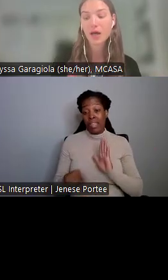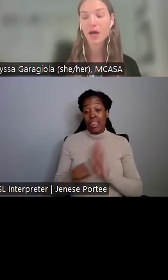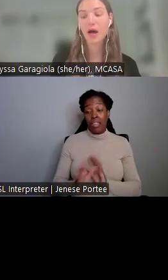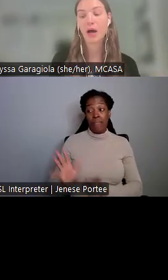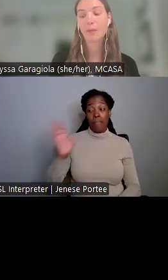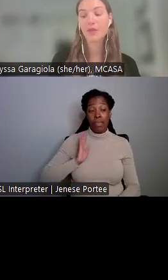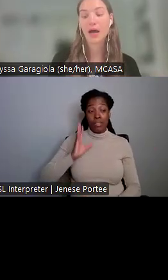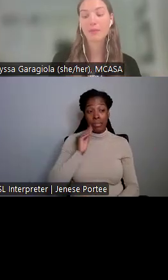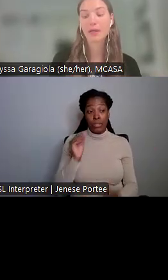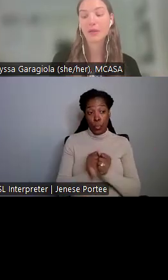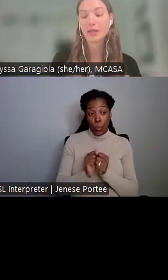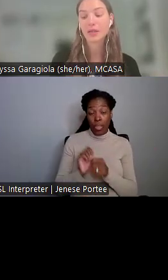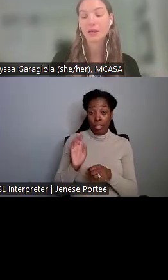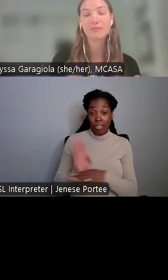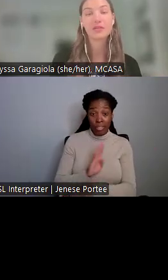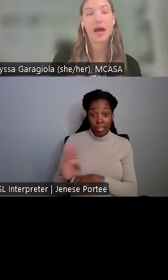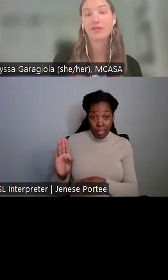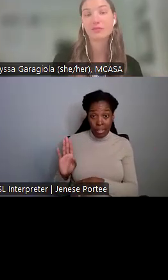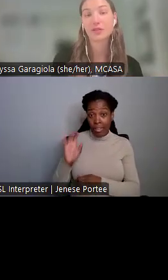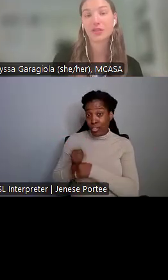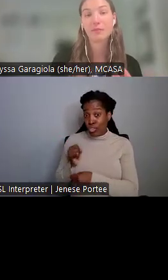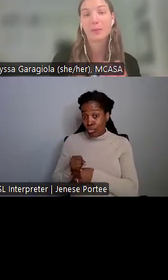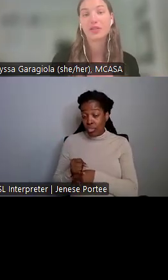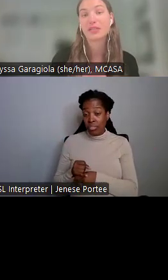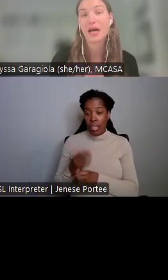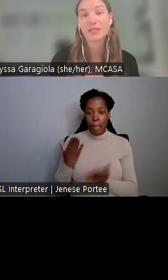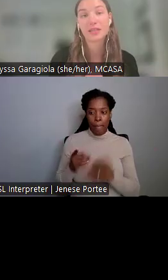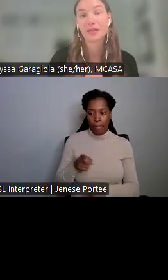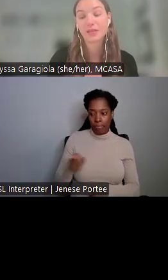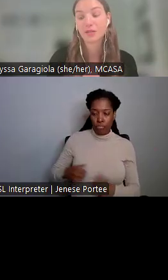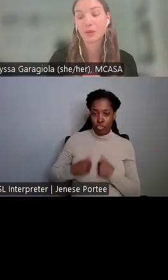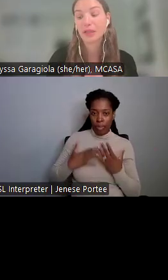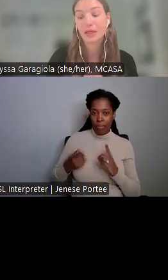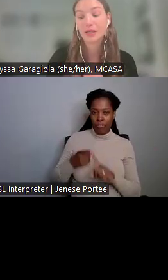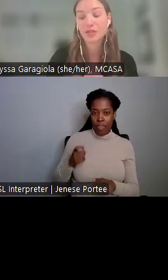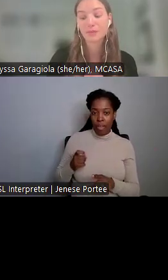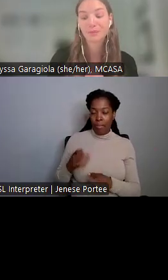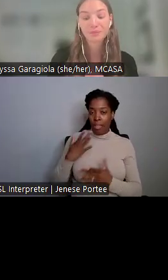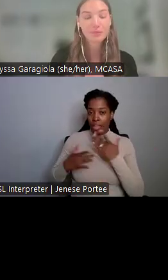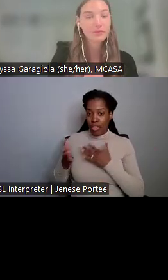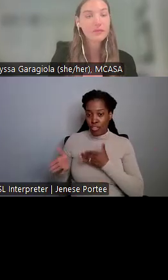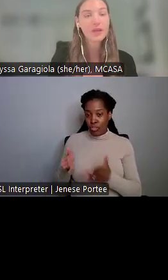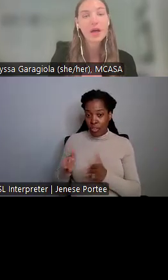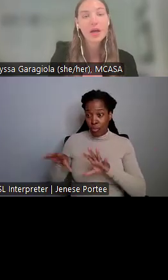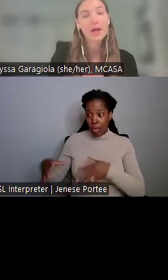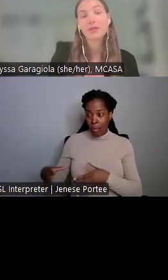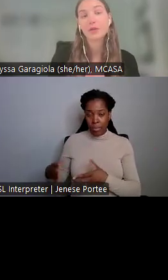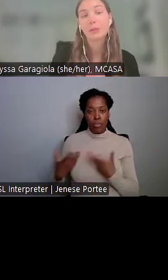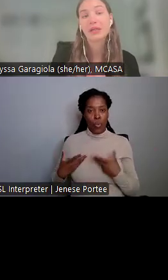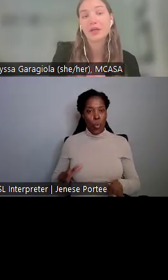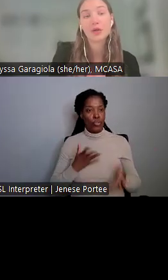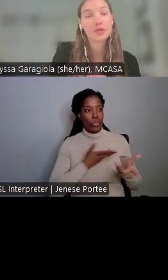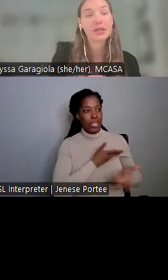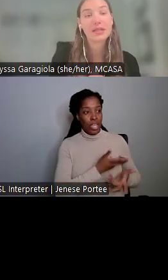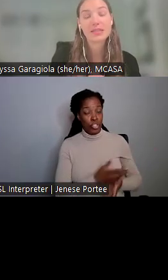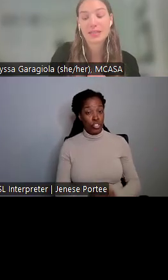institutions that may make survivors from underserved populations hesitant to engage. It could also